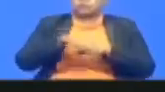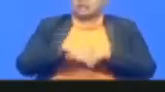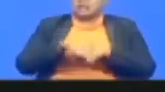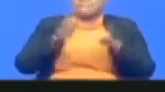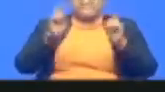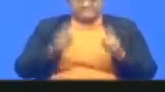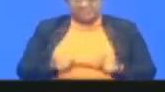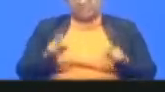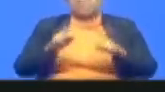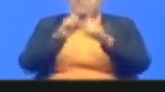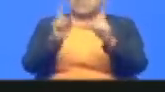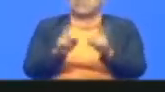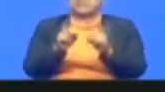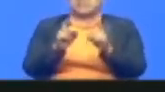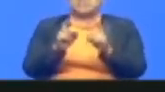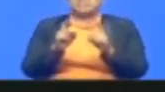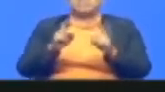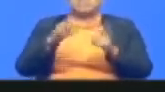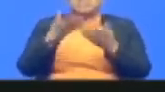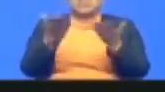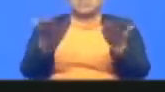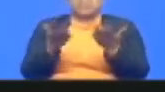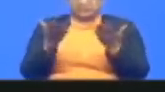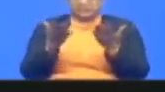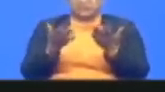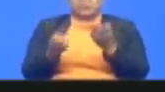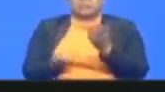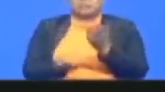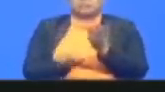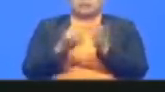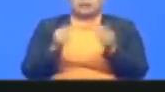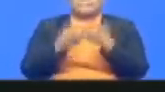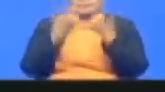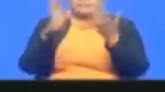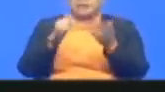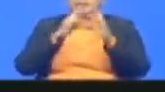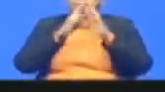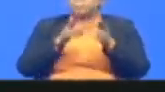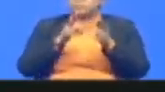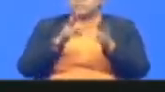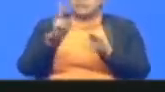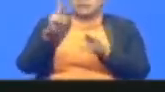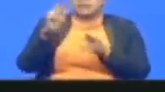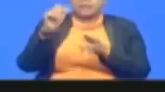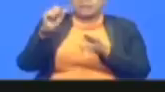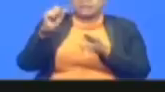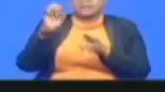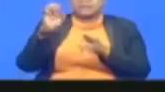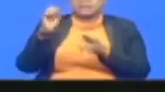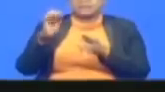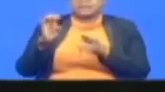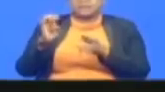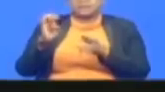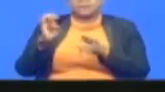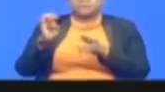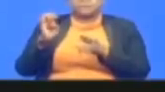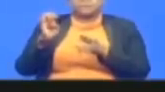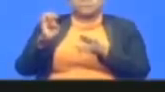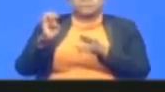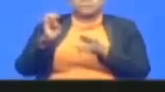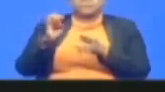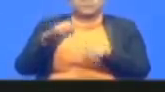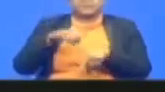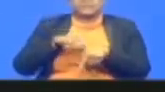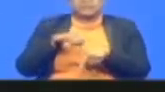tested. This heightened watchfulness triggered by reports of an outbreak in Kasese, eastern Uganda, after a